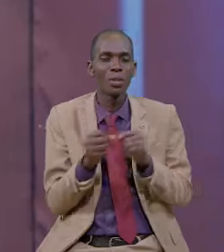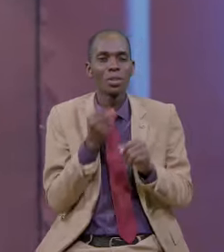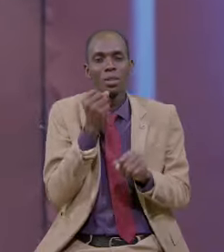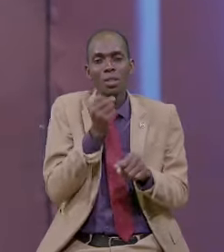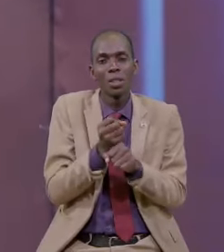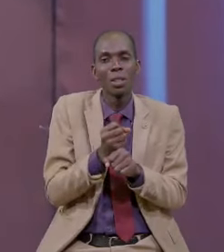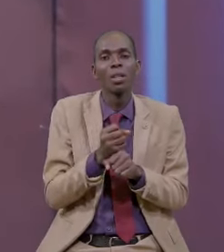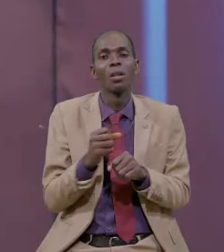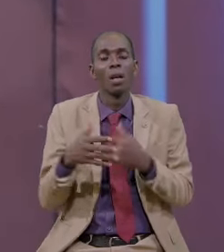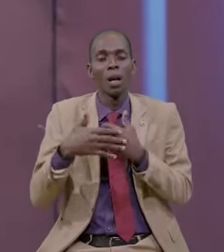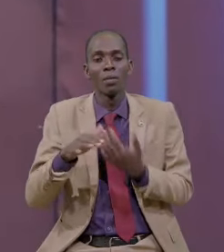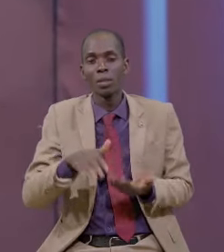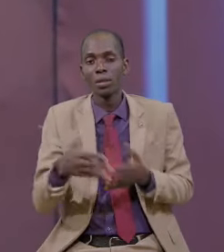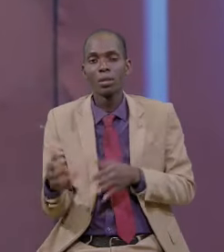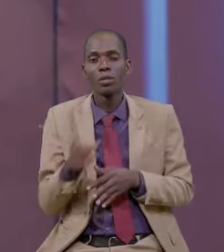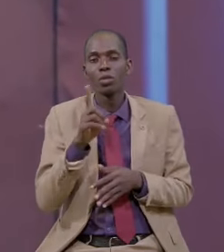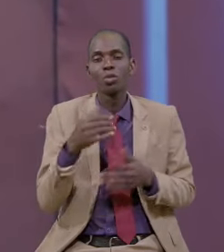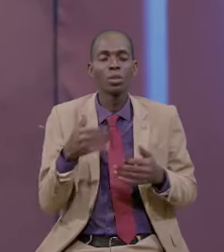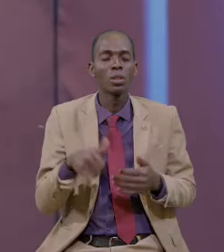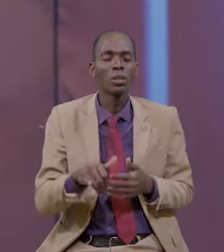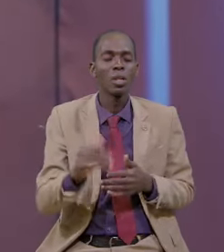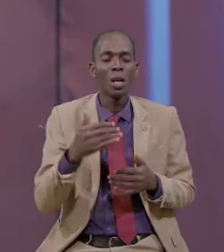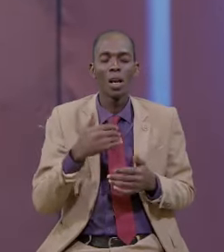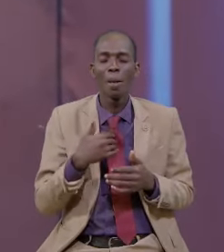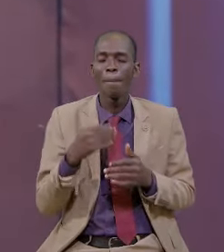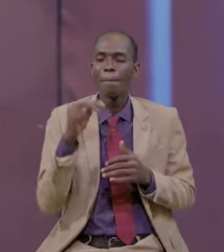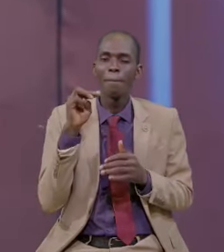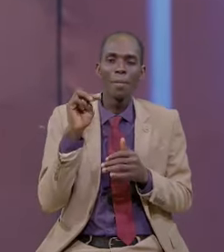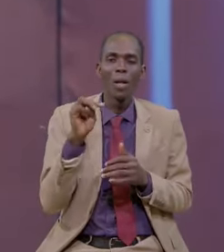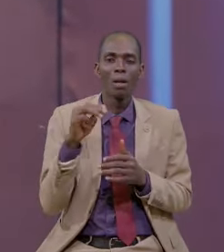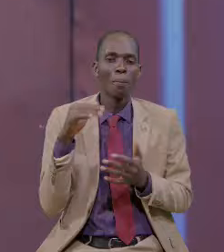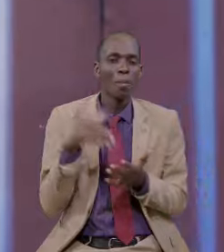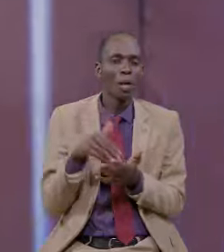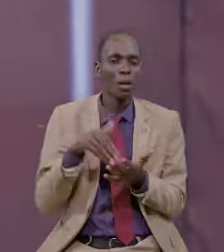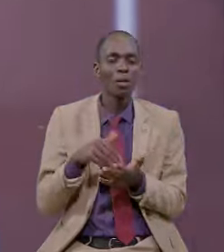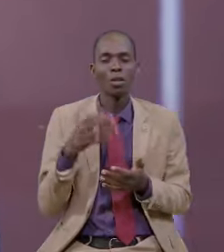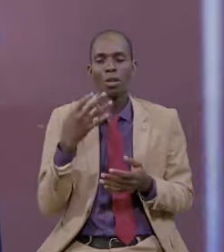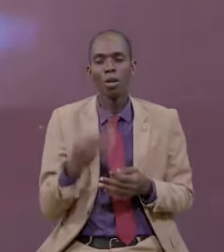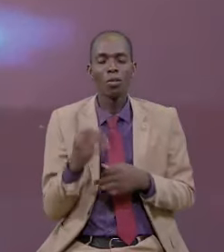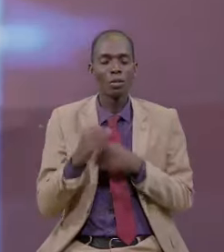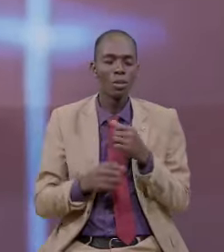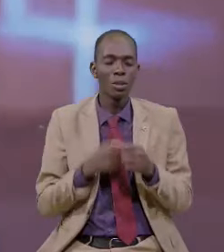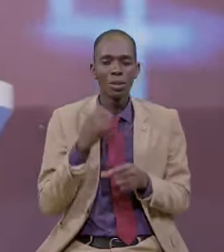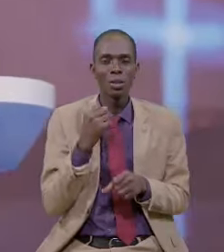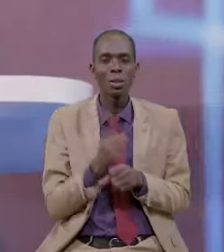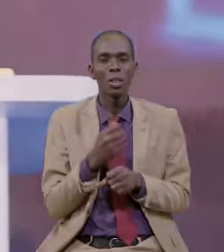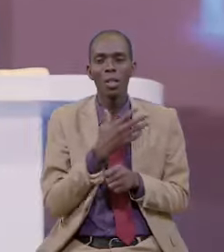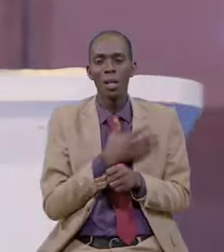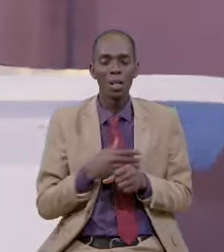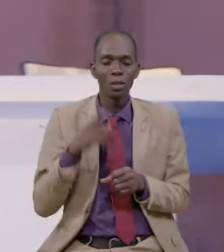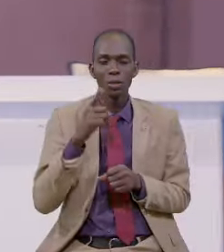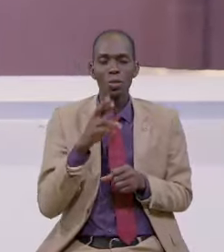1,000 years, 1,000,000 years, 1,000,000,000,000 years, forever and ever to live. Now you were popular here